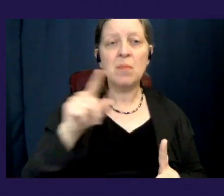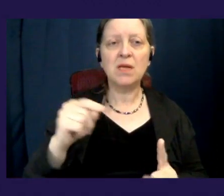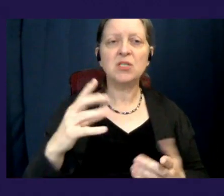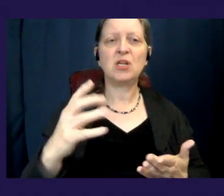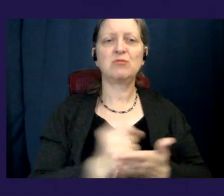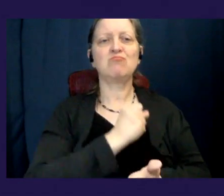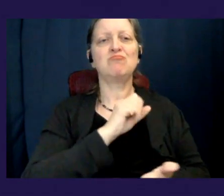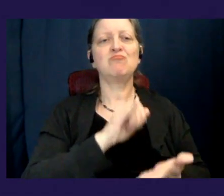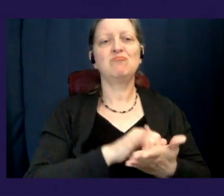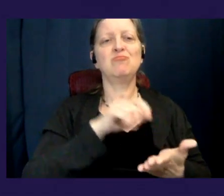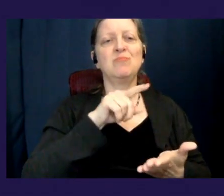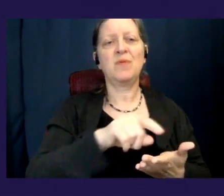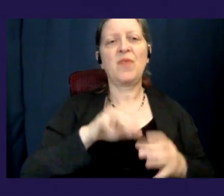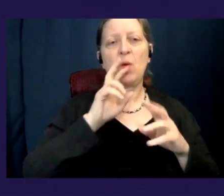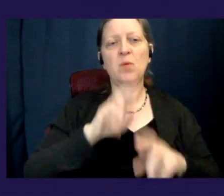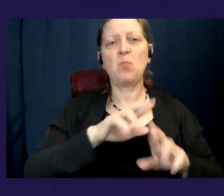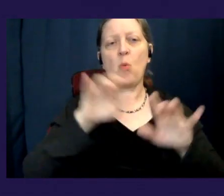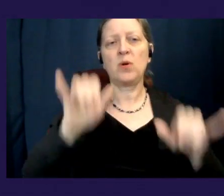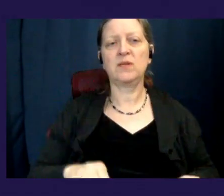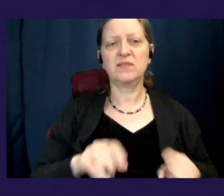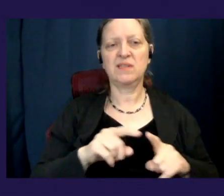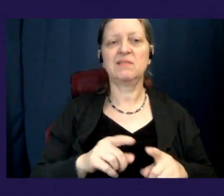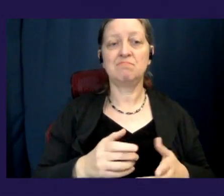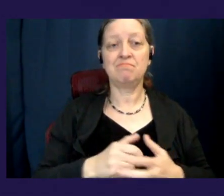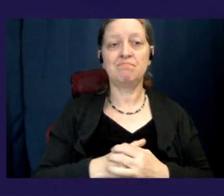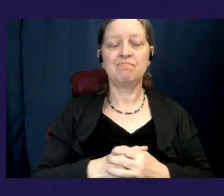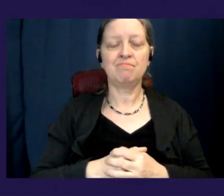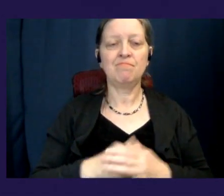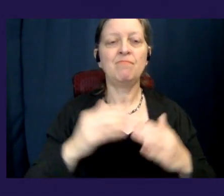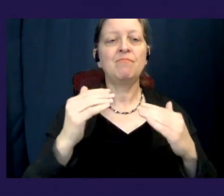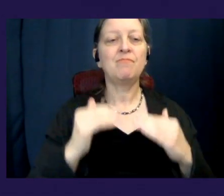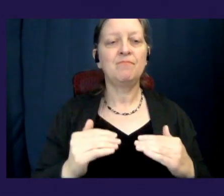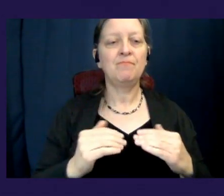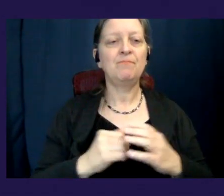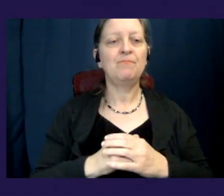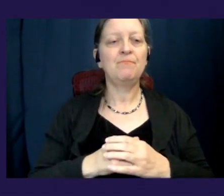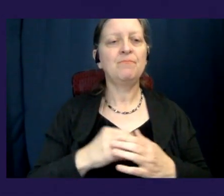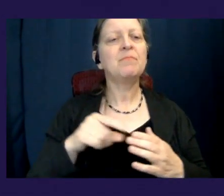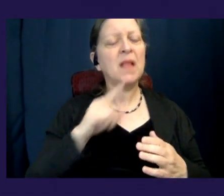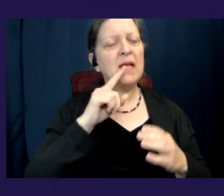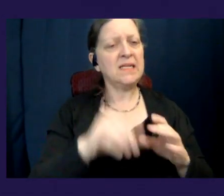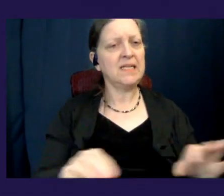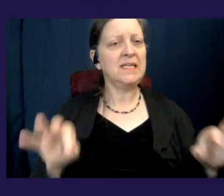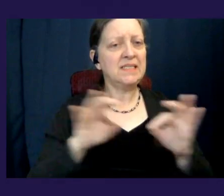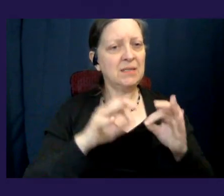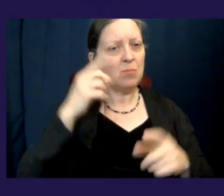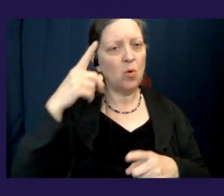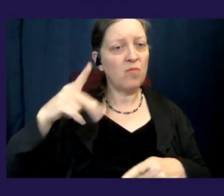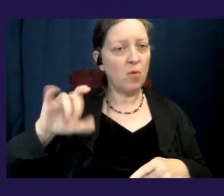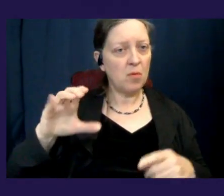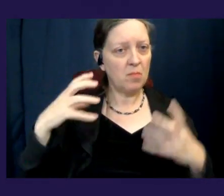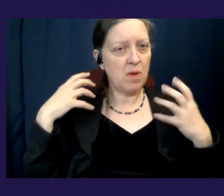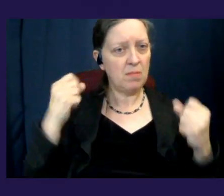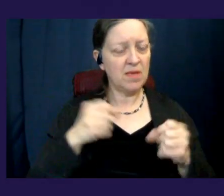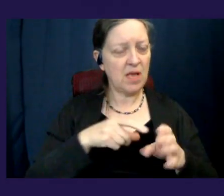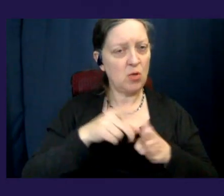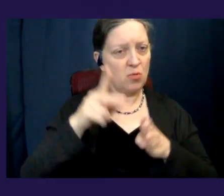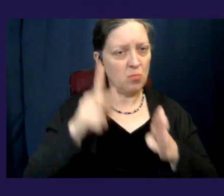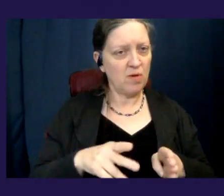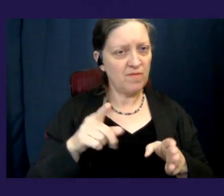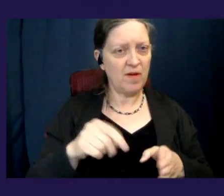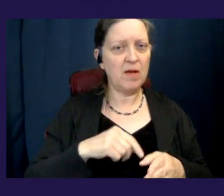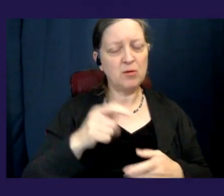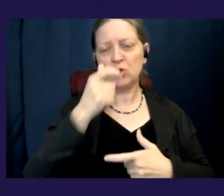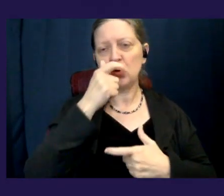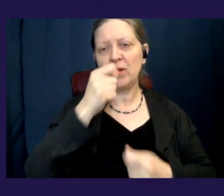slide, please. So I think this is important for public health professionals that are interested in working in infodemic surveillance, as we call it,